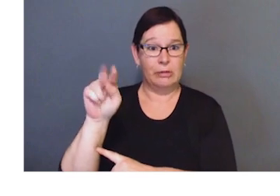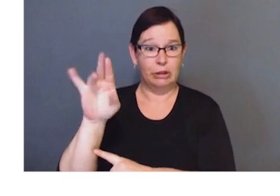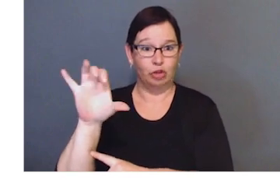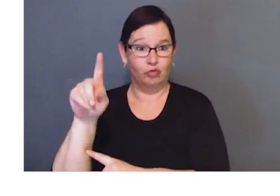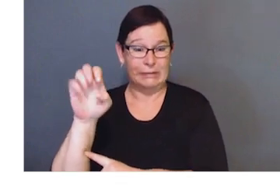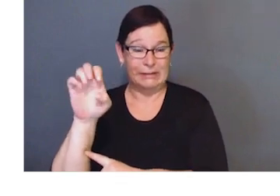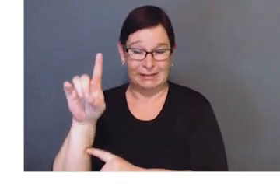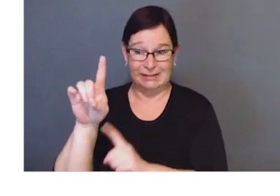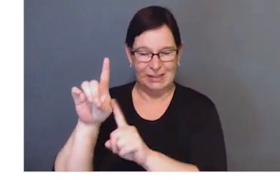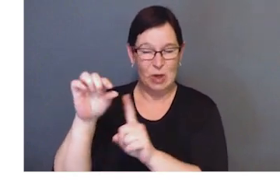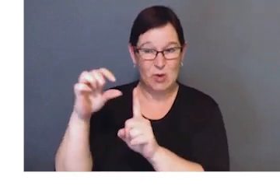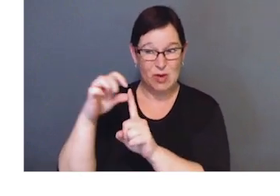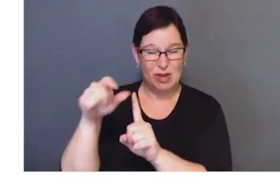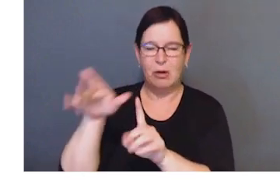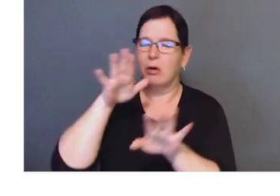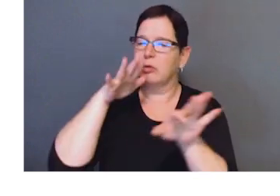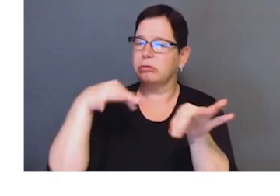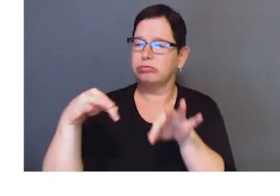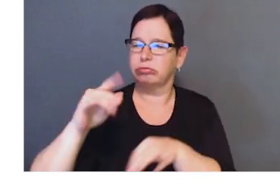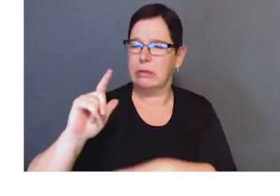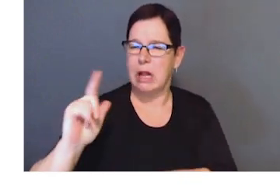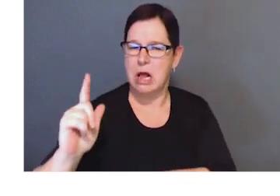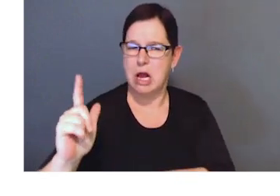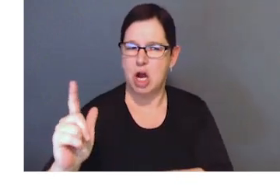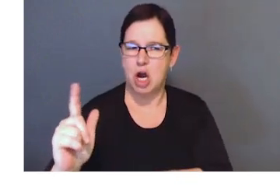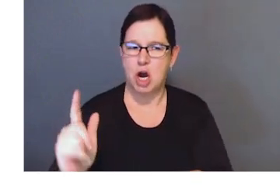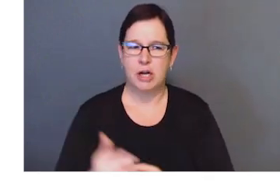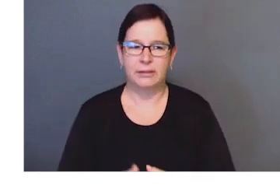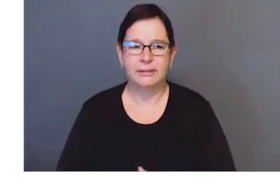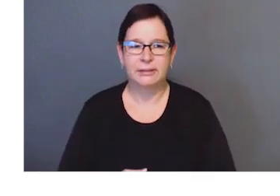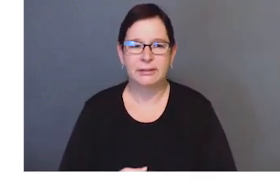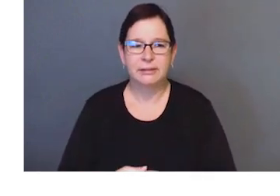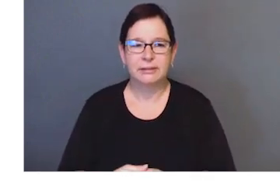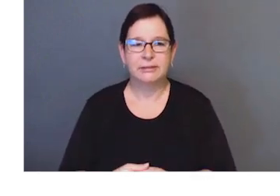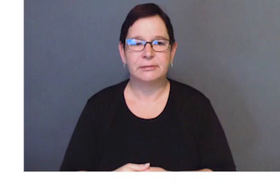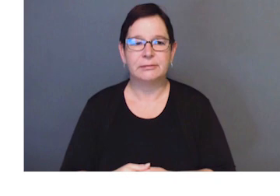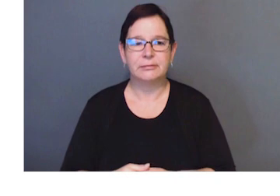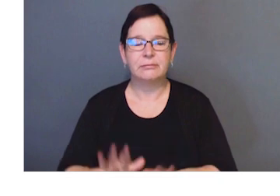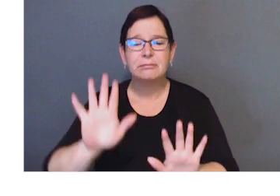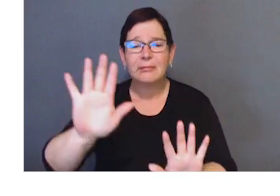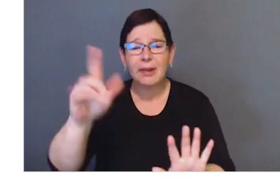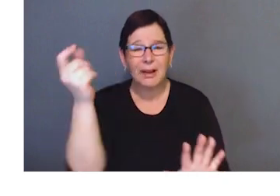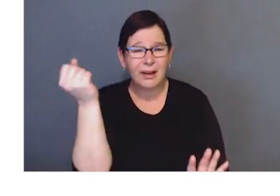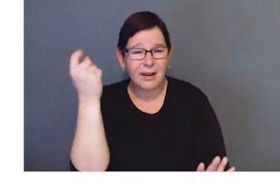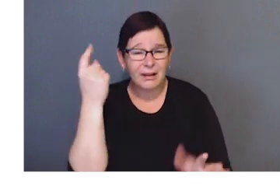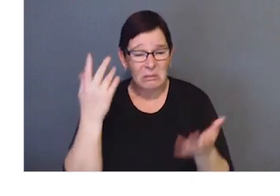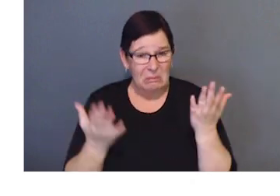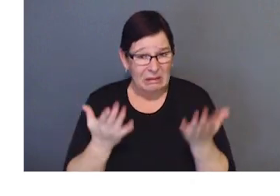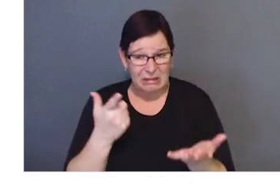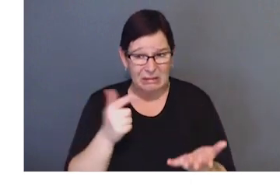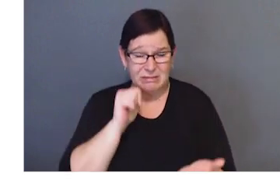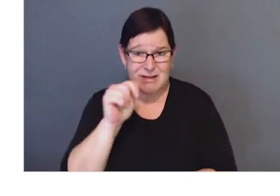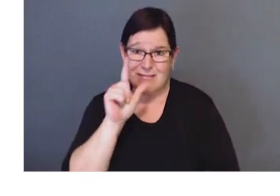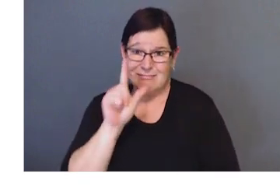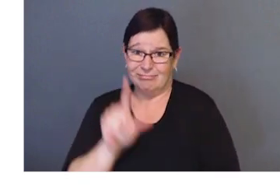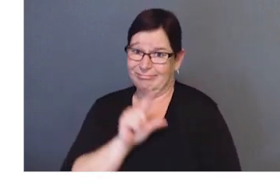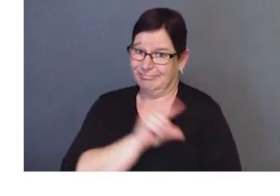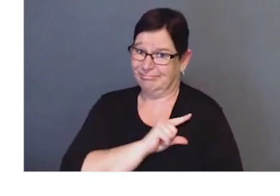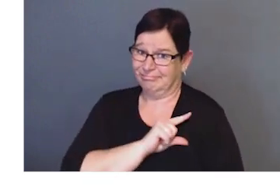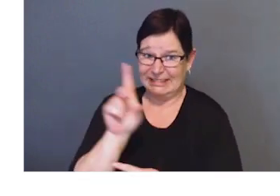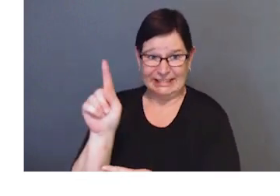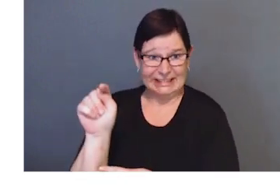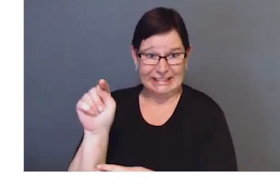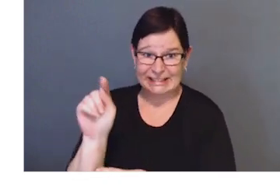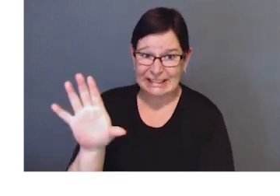Please also note that you may not be eligible for the DTC even if you receive the Canada Pension Plan or